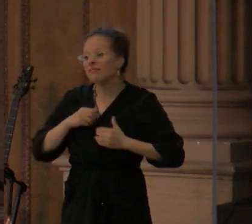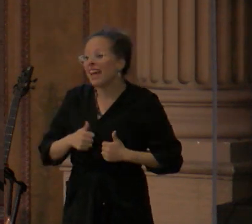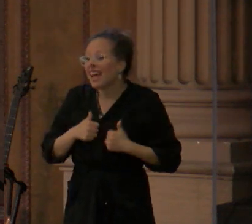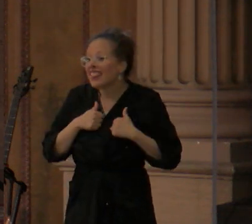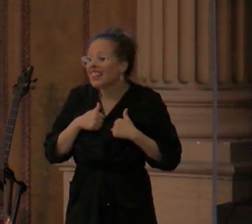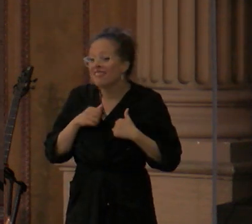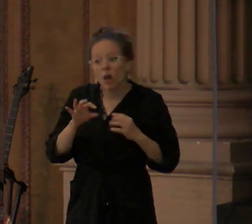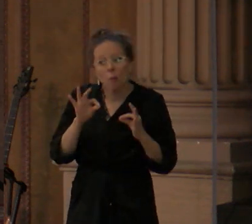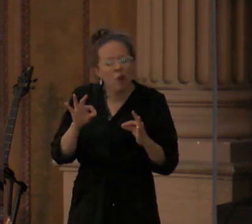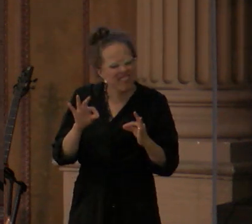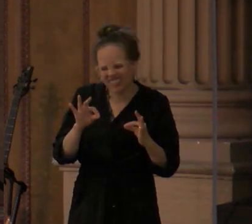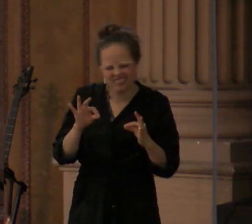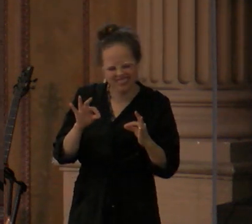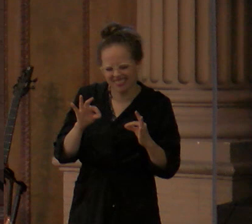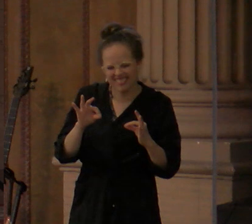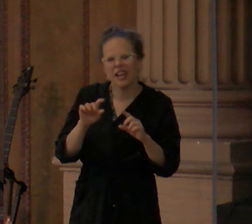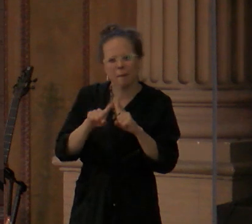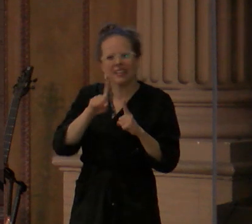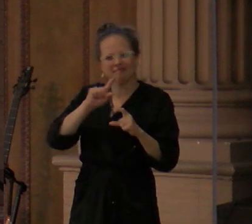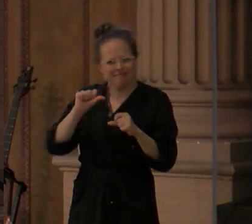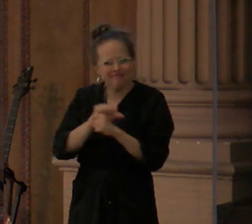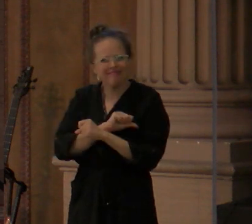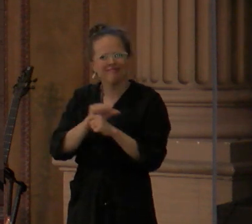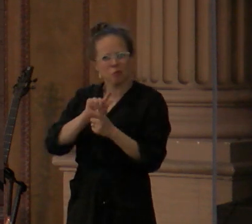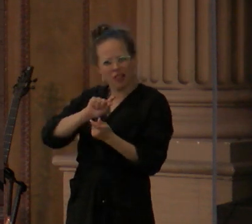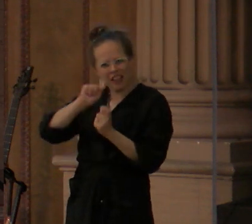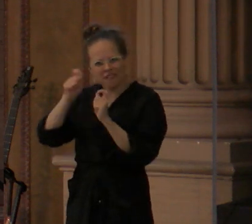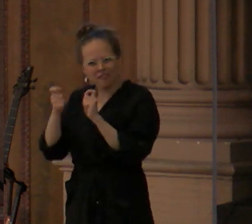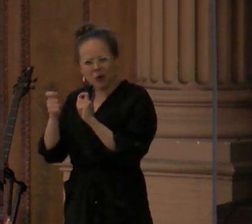truly conforms to the ways of Jesus.